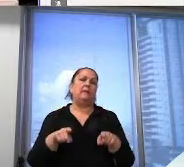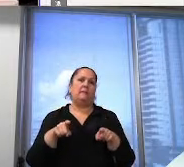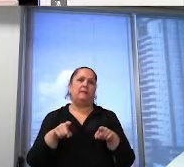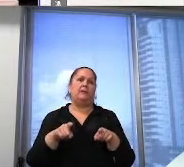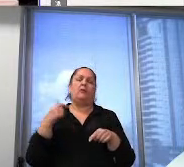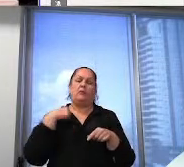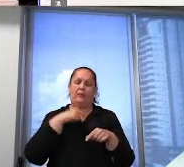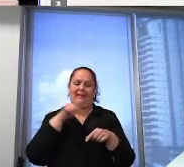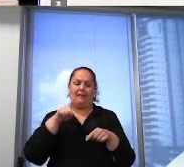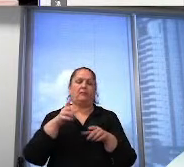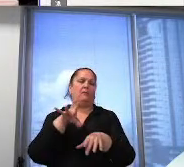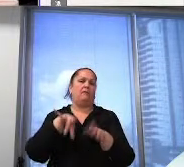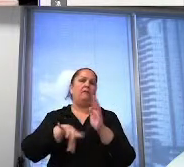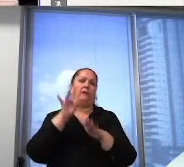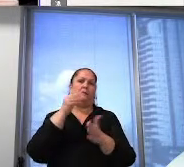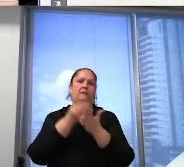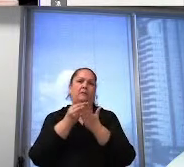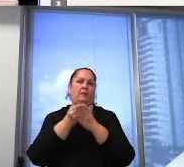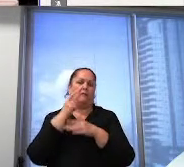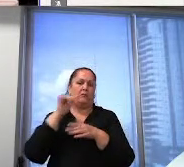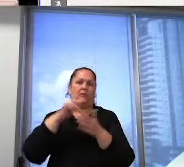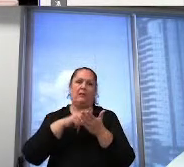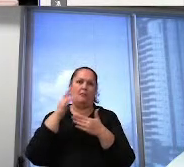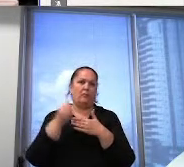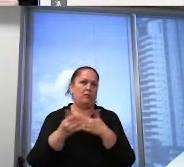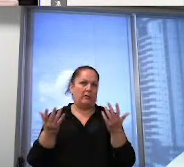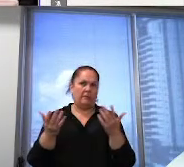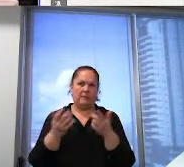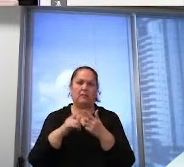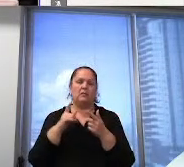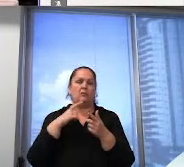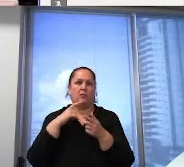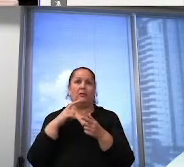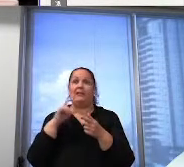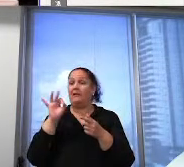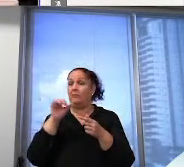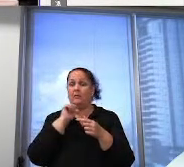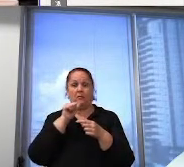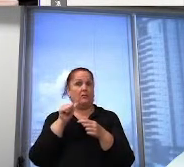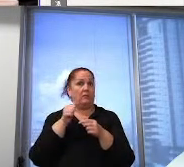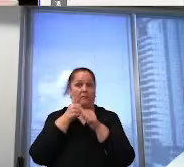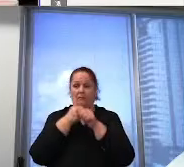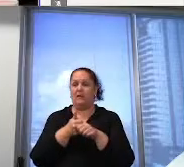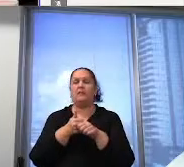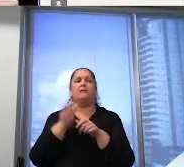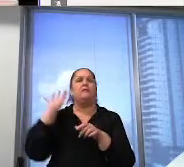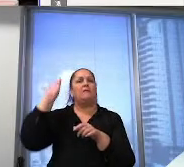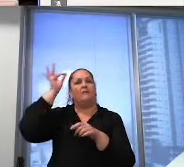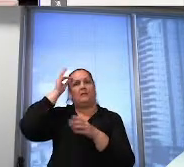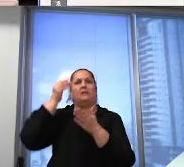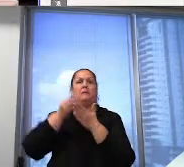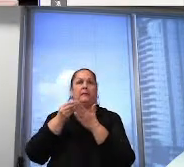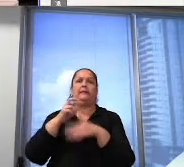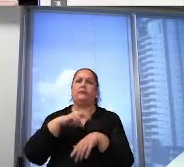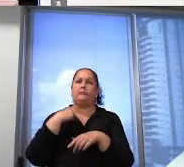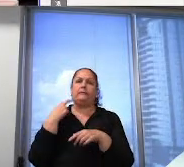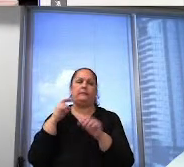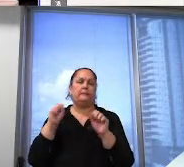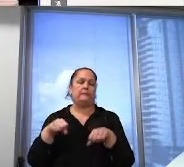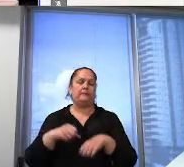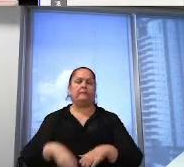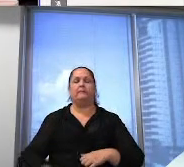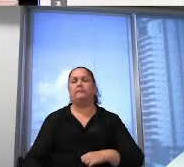happen. We have to fund that program. We put at risk the federal funding if we do not follow